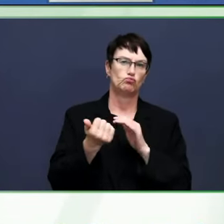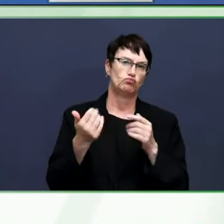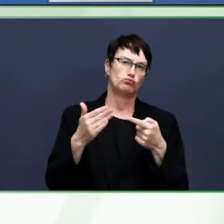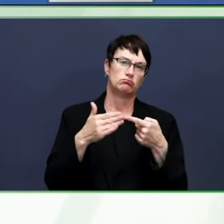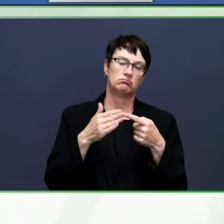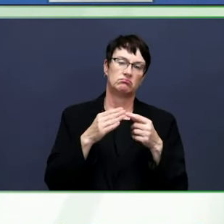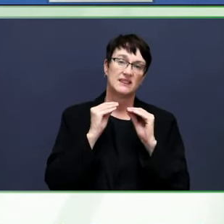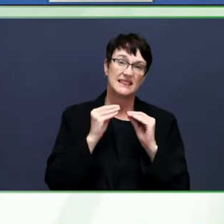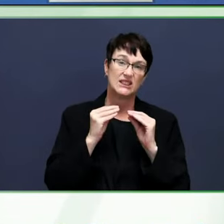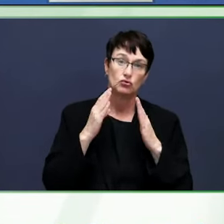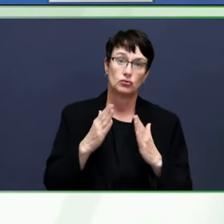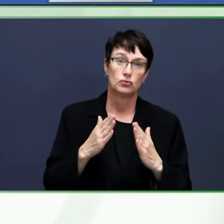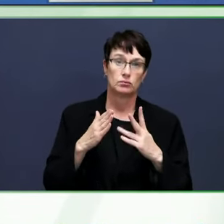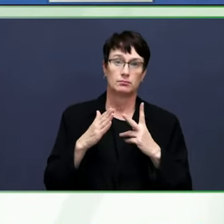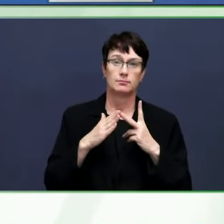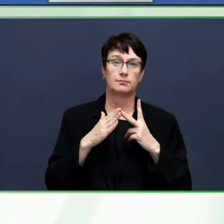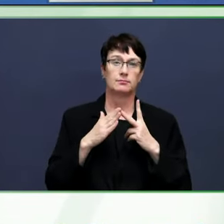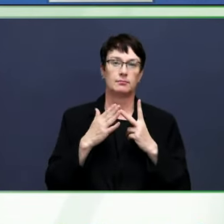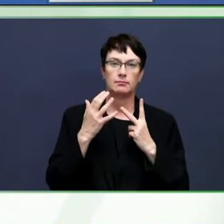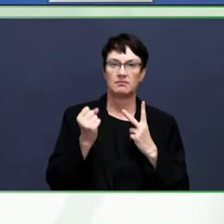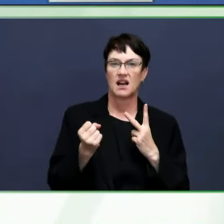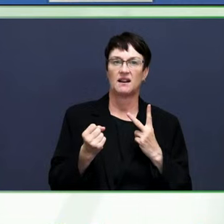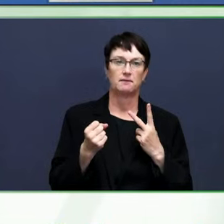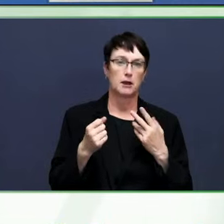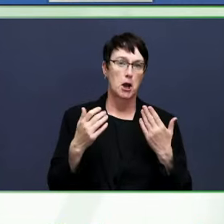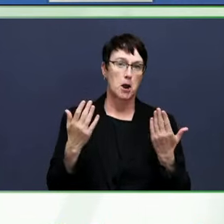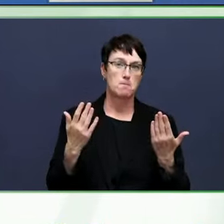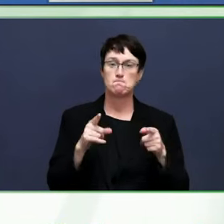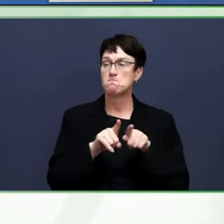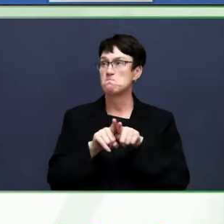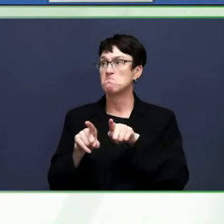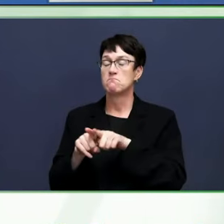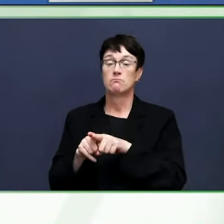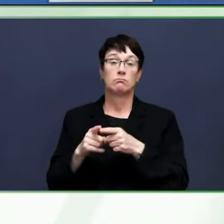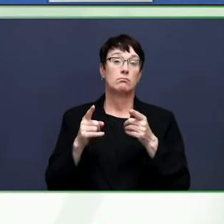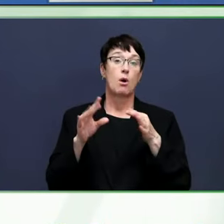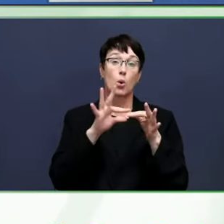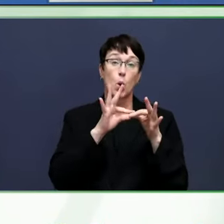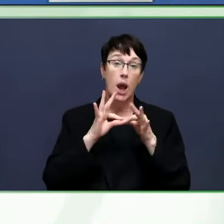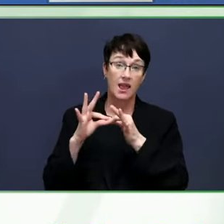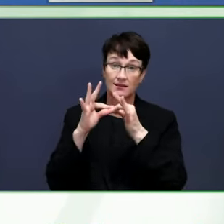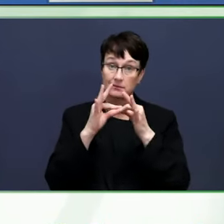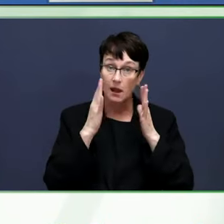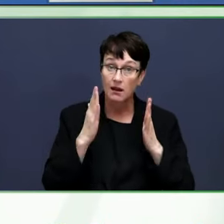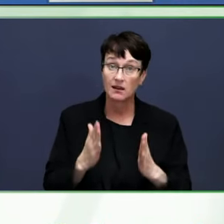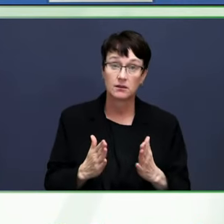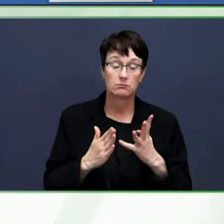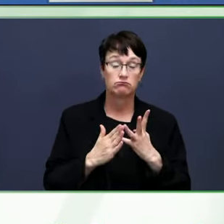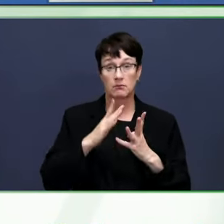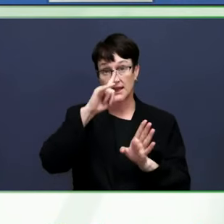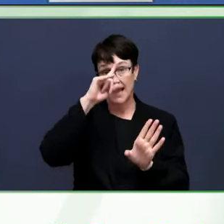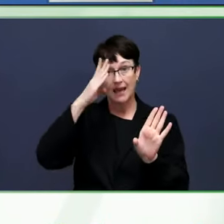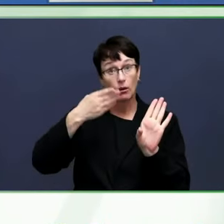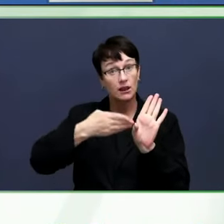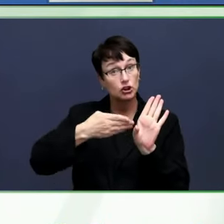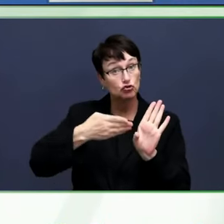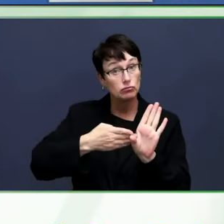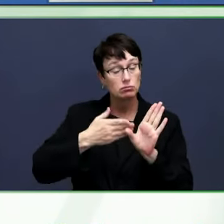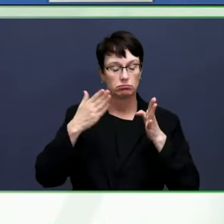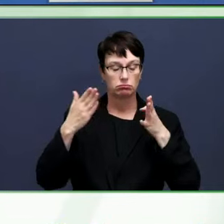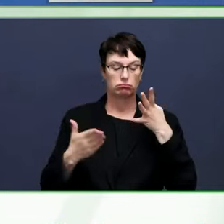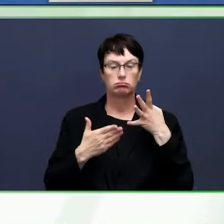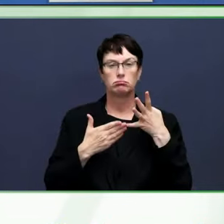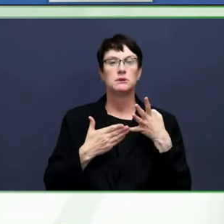professions. And they are now, in our amendments in the educational law, more framed for working with